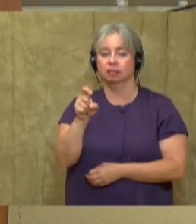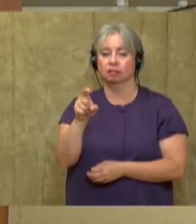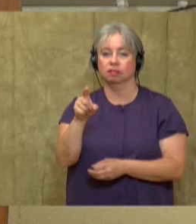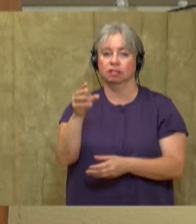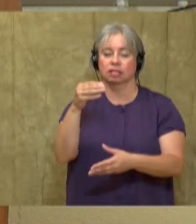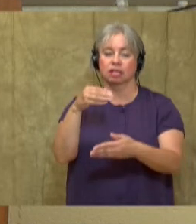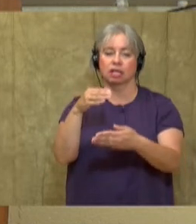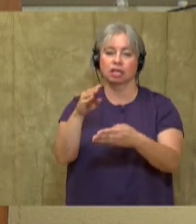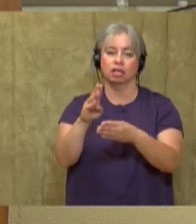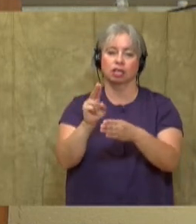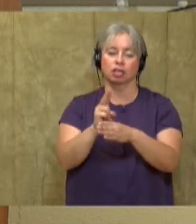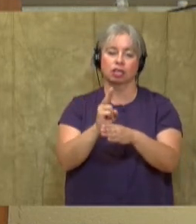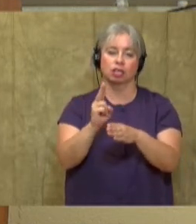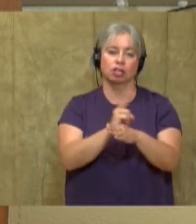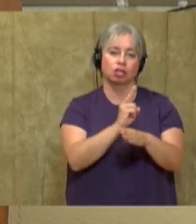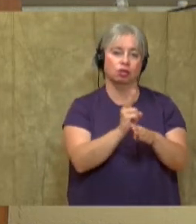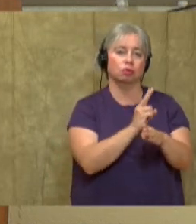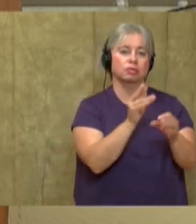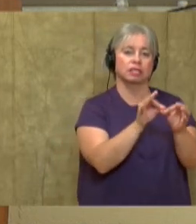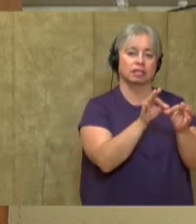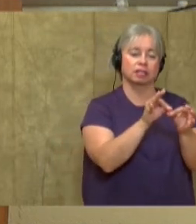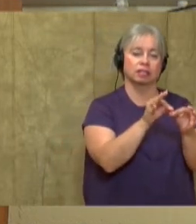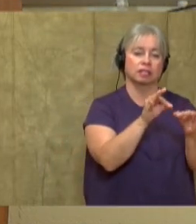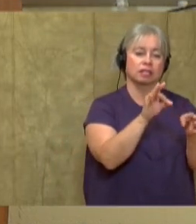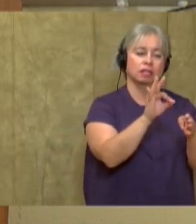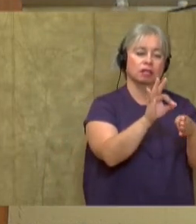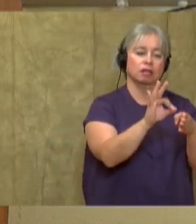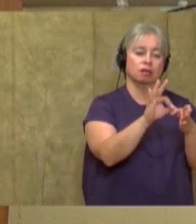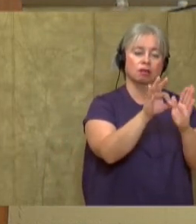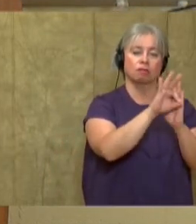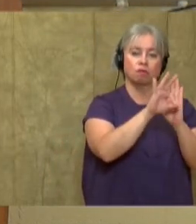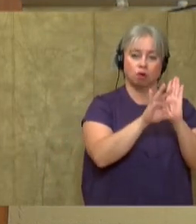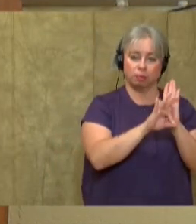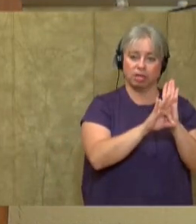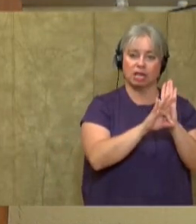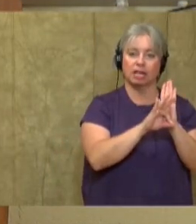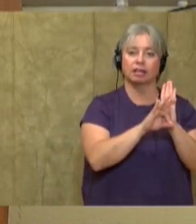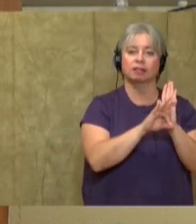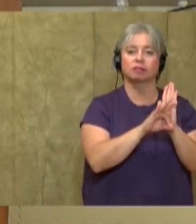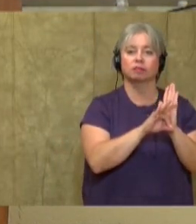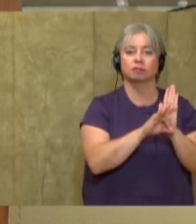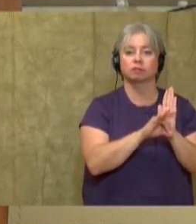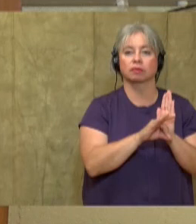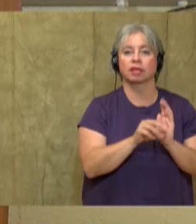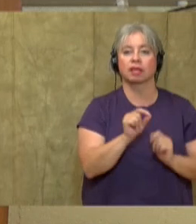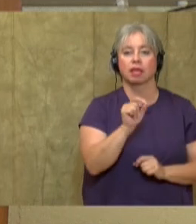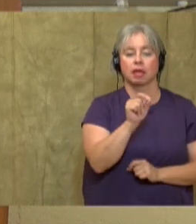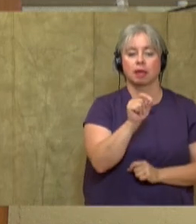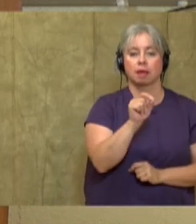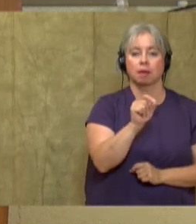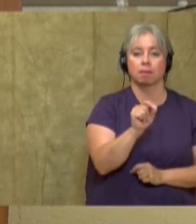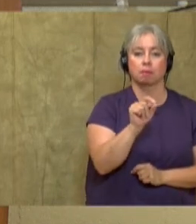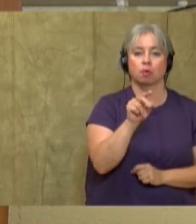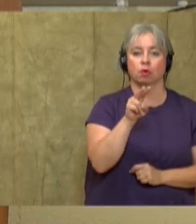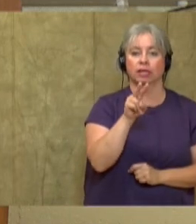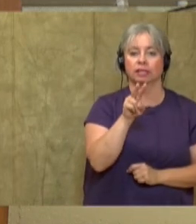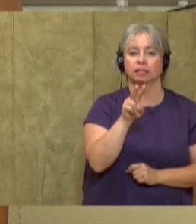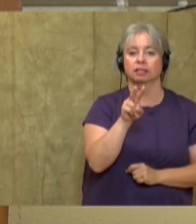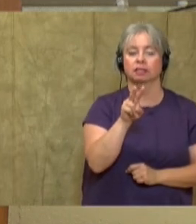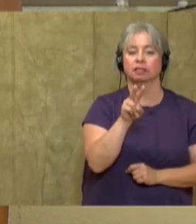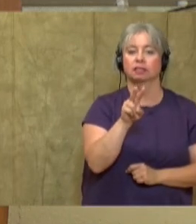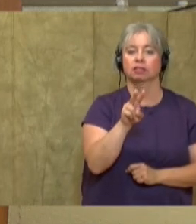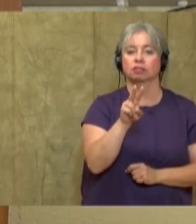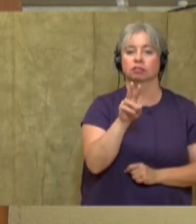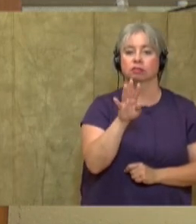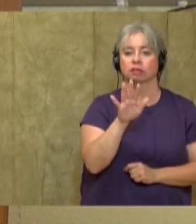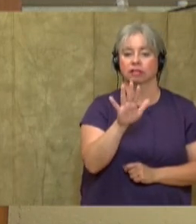our formula so that we can determine which one is correct. So we have 0.25, that's our slope. We want to